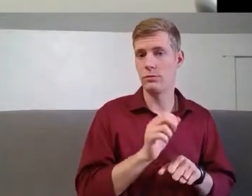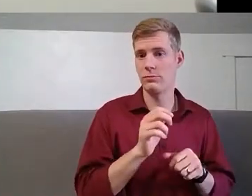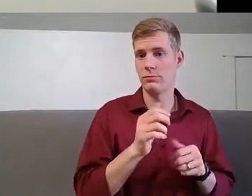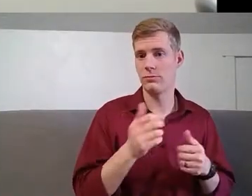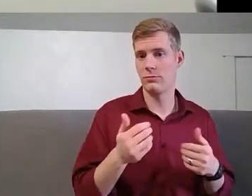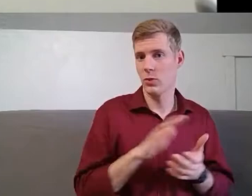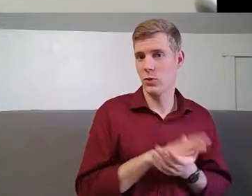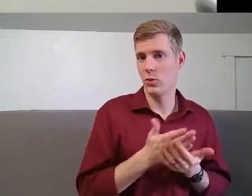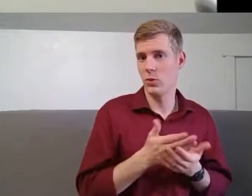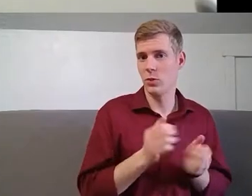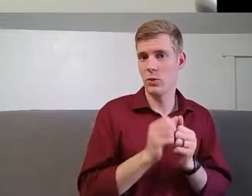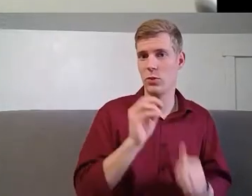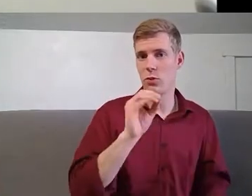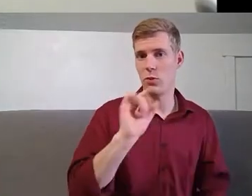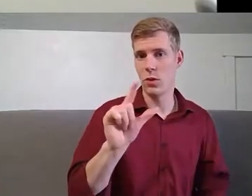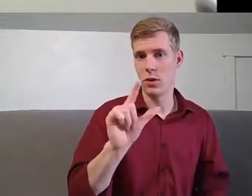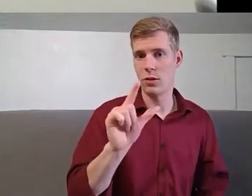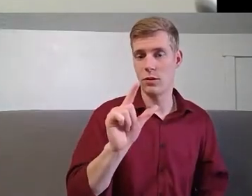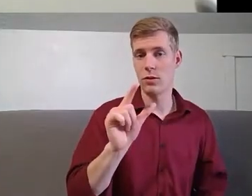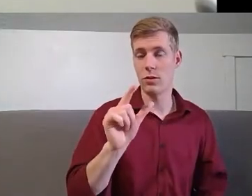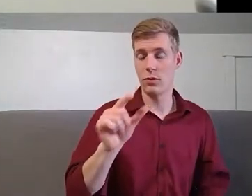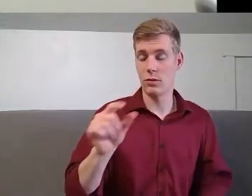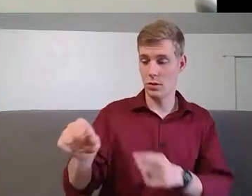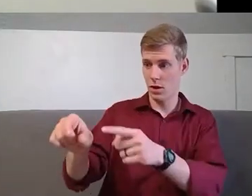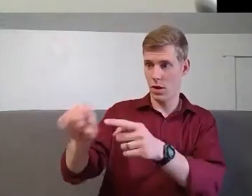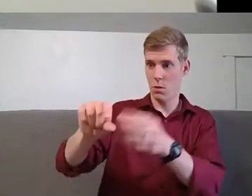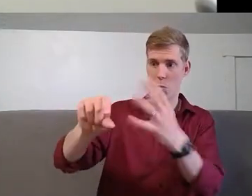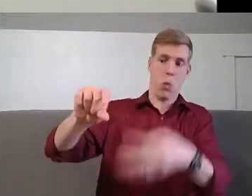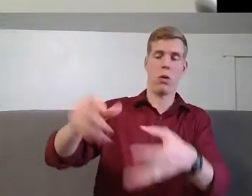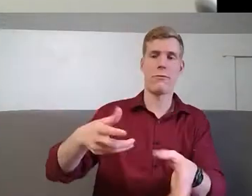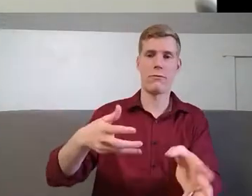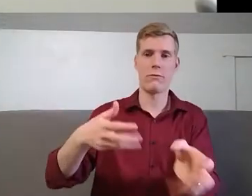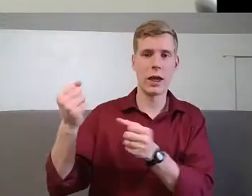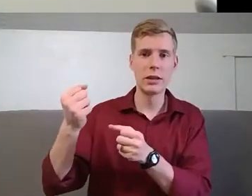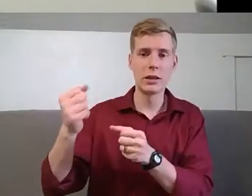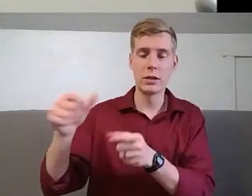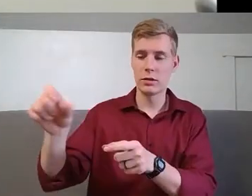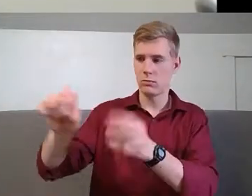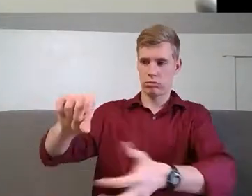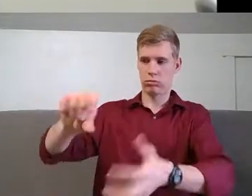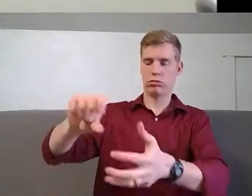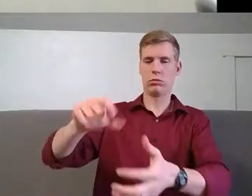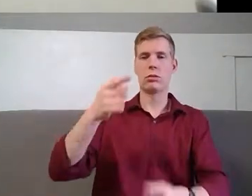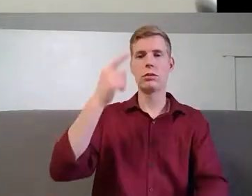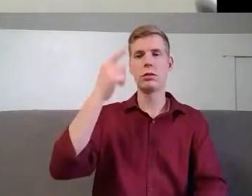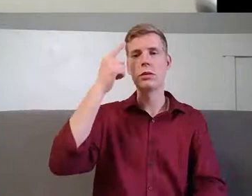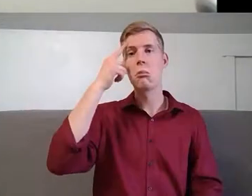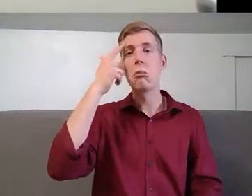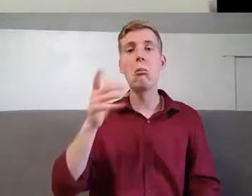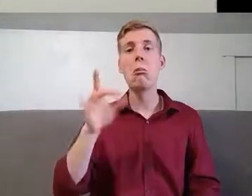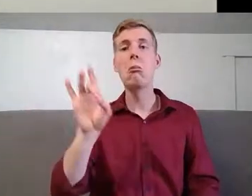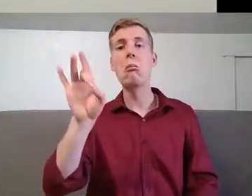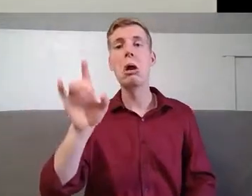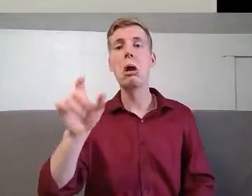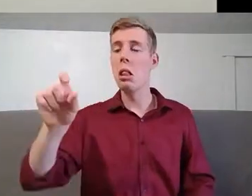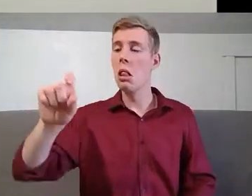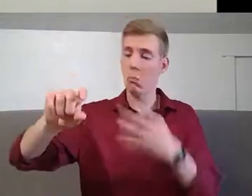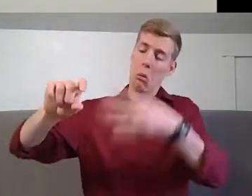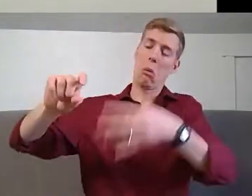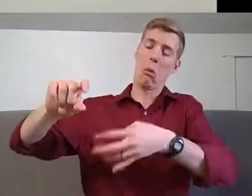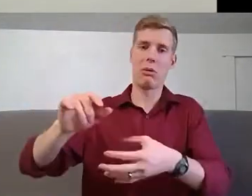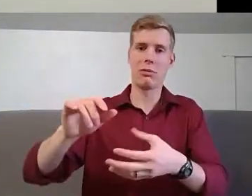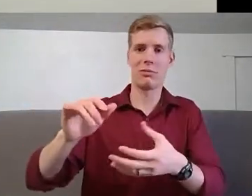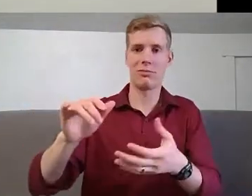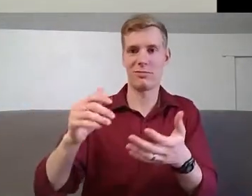cooking with essential oils, the oils come out fast. So you'll be thinking, okay, I'm going to go 8, and you're going to go at